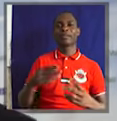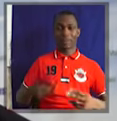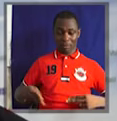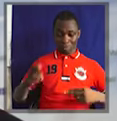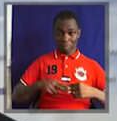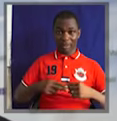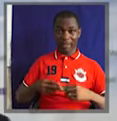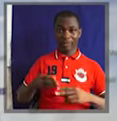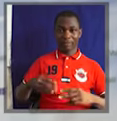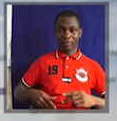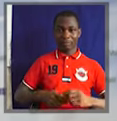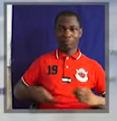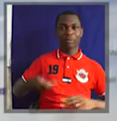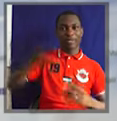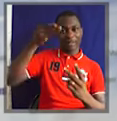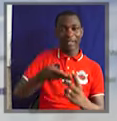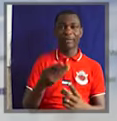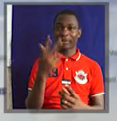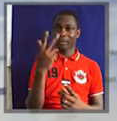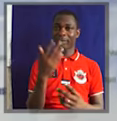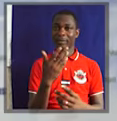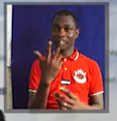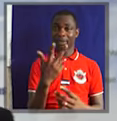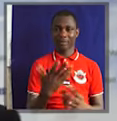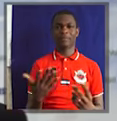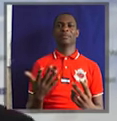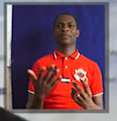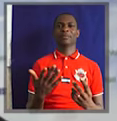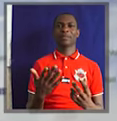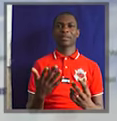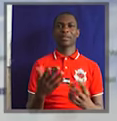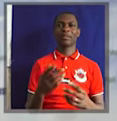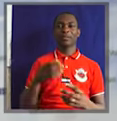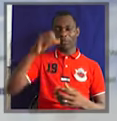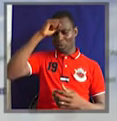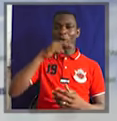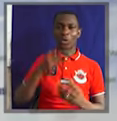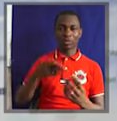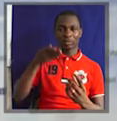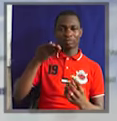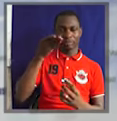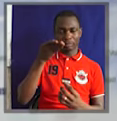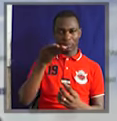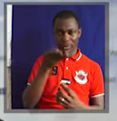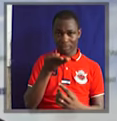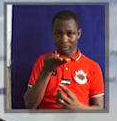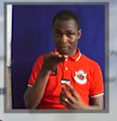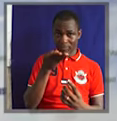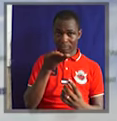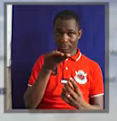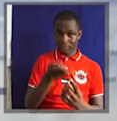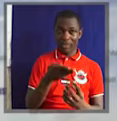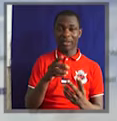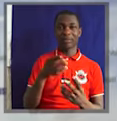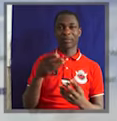sa me de aboa no eba na de ma de ama me na baba wa no se mate ena papa yi ene ababa wa yi ekodae a na onim